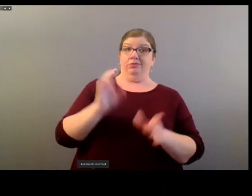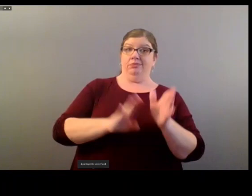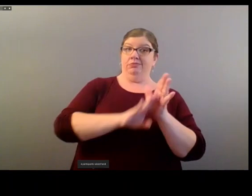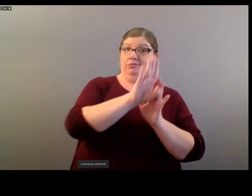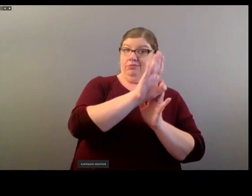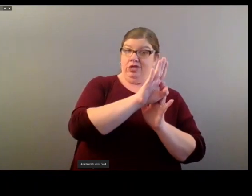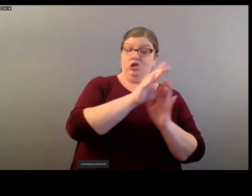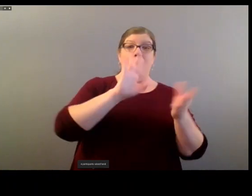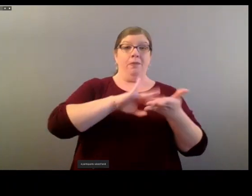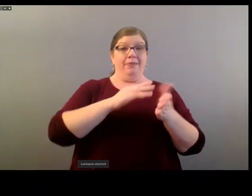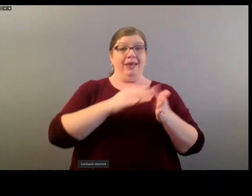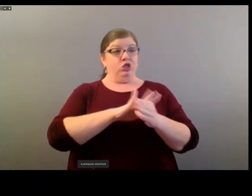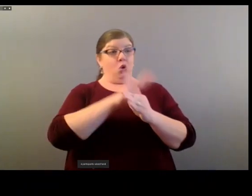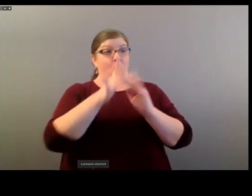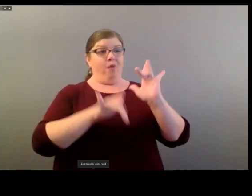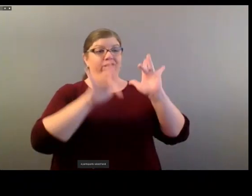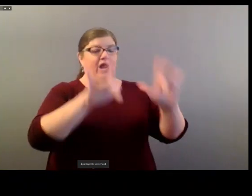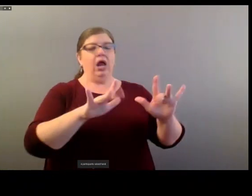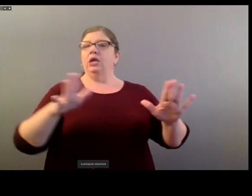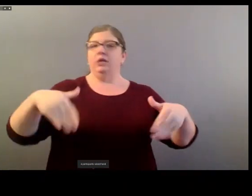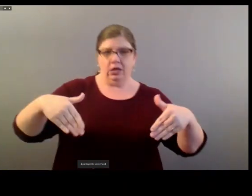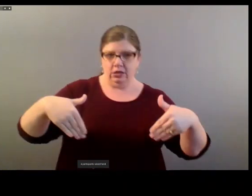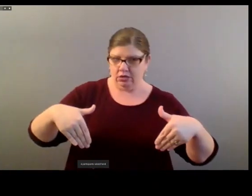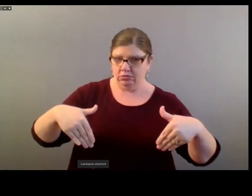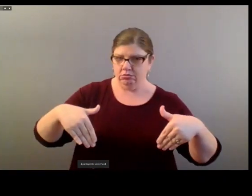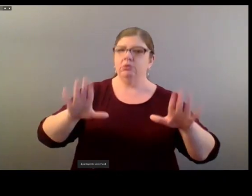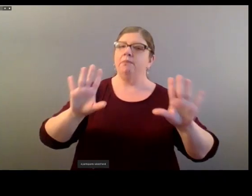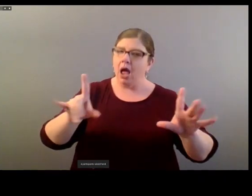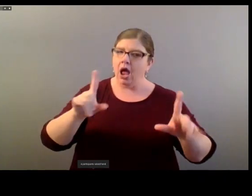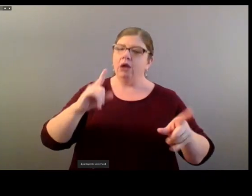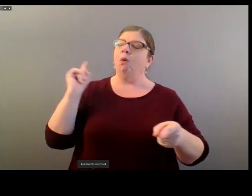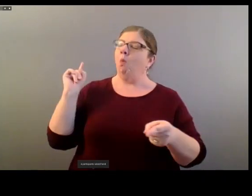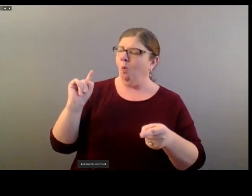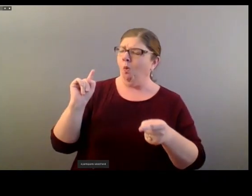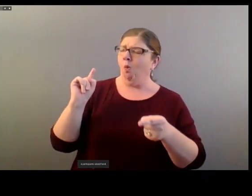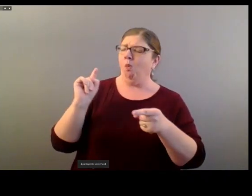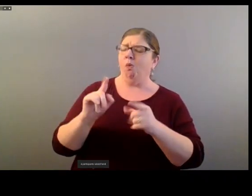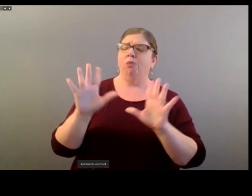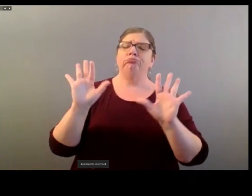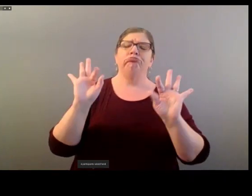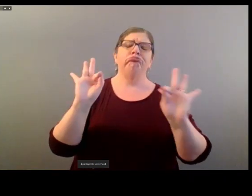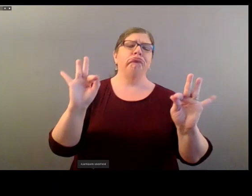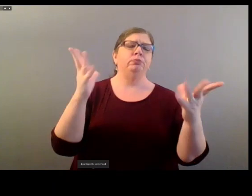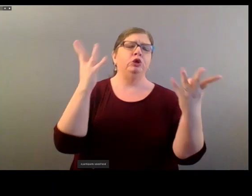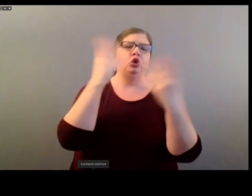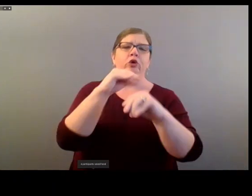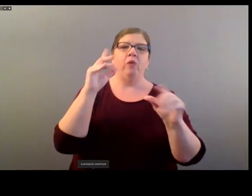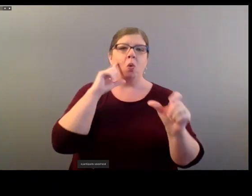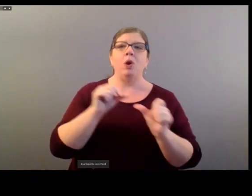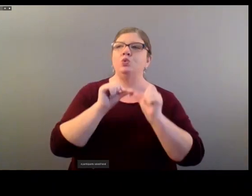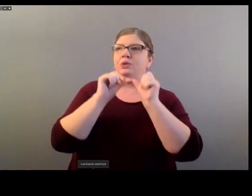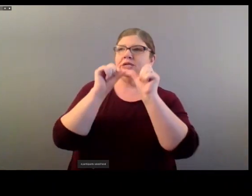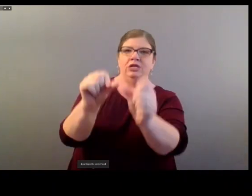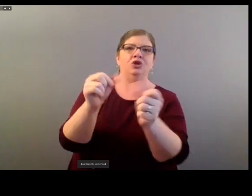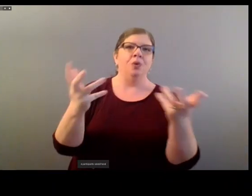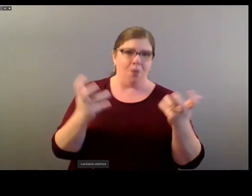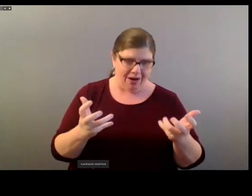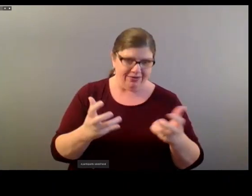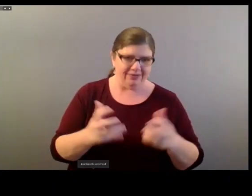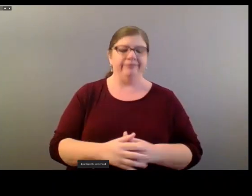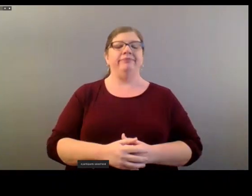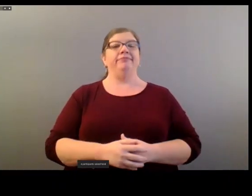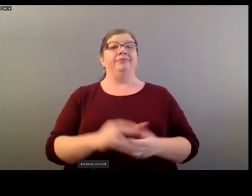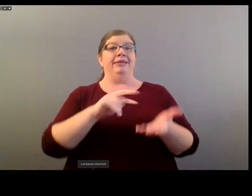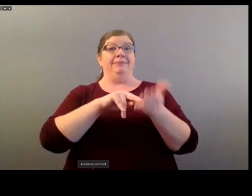of the woods, but we are seeing a beautiful trend downwards, and we really want to continue on that trend. That means we